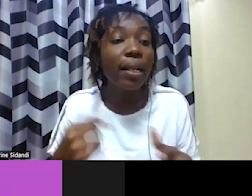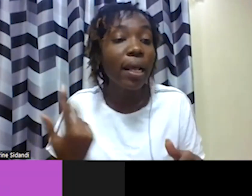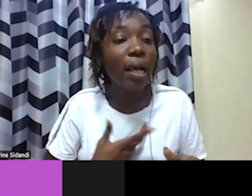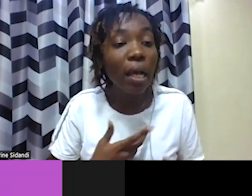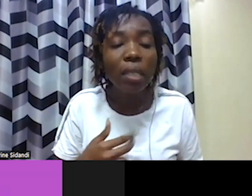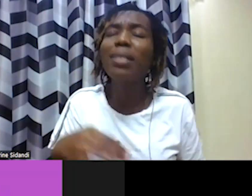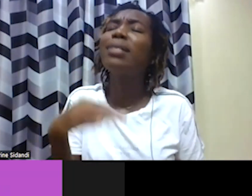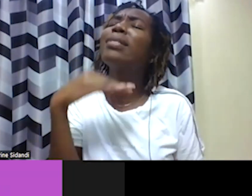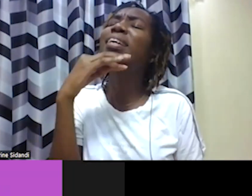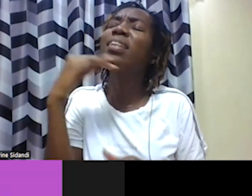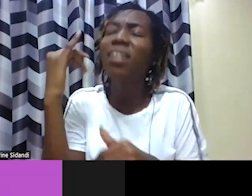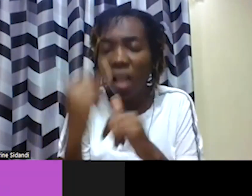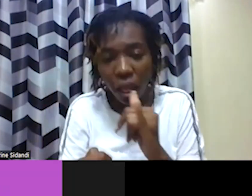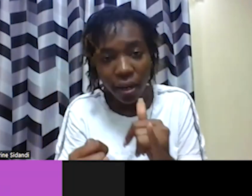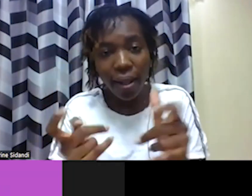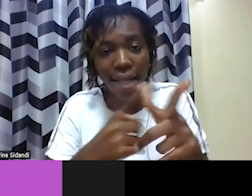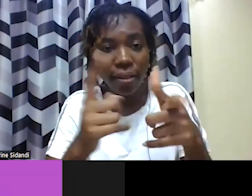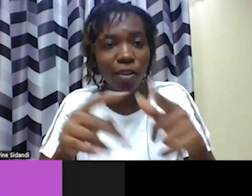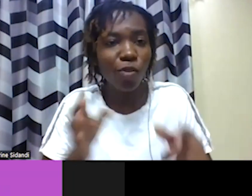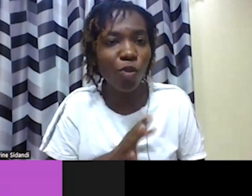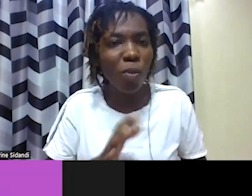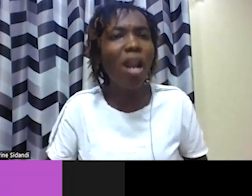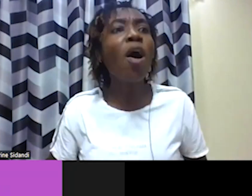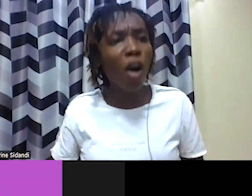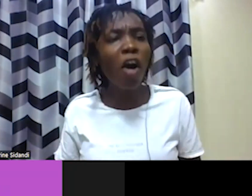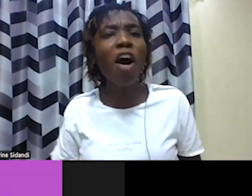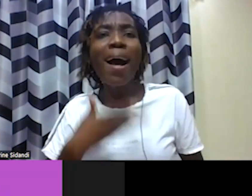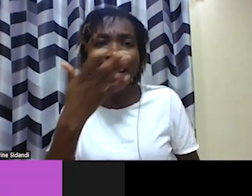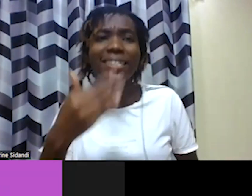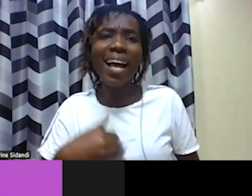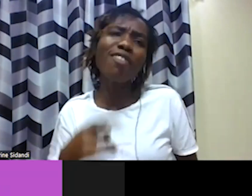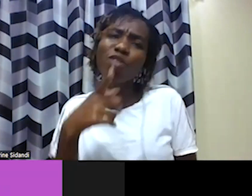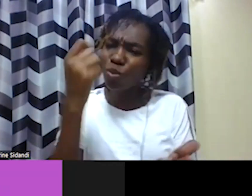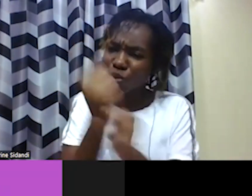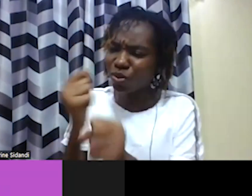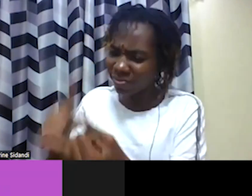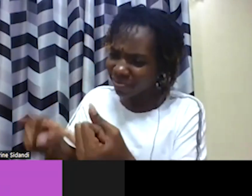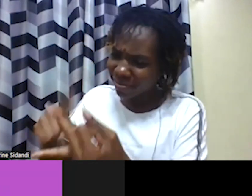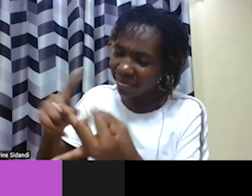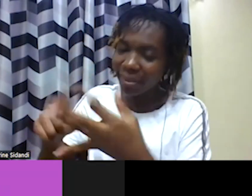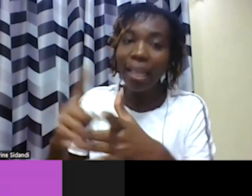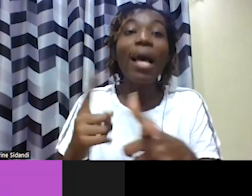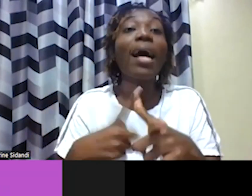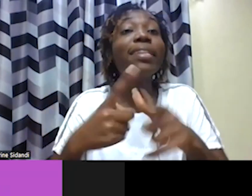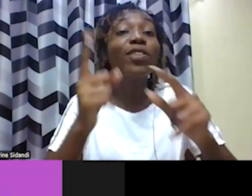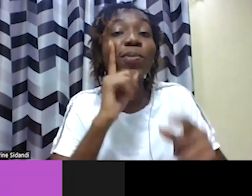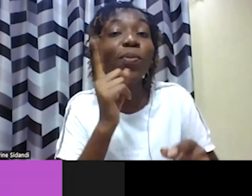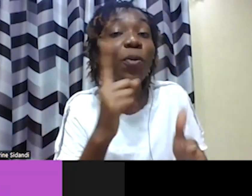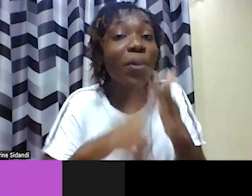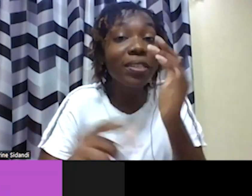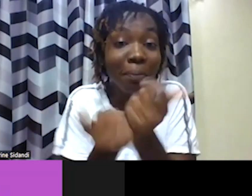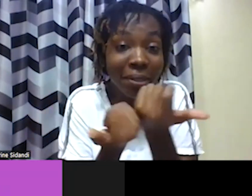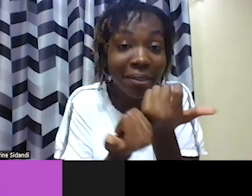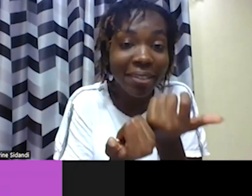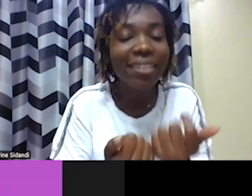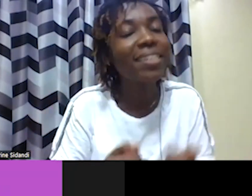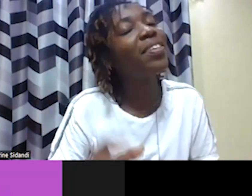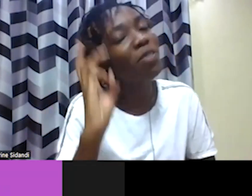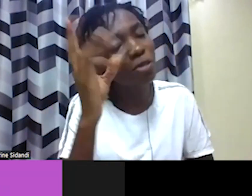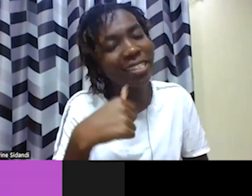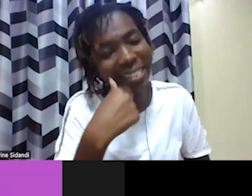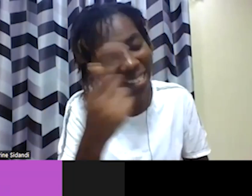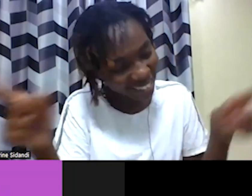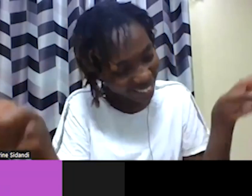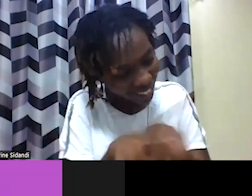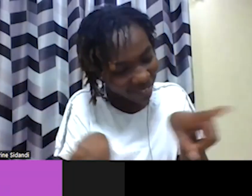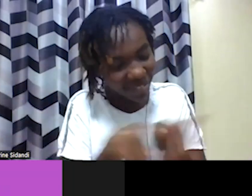end. And the woman seems to have the answer. And she, oh, why don't you like this? And tomorrow what happens? He will say